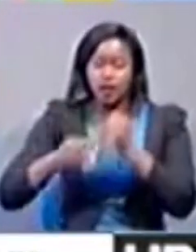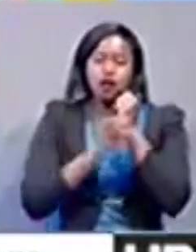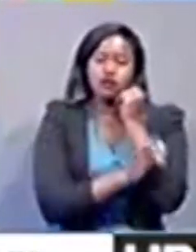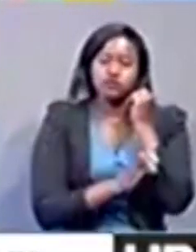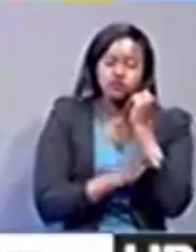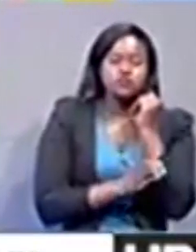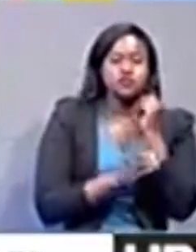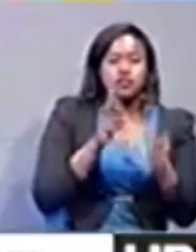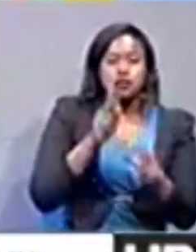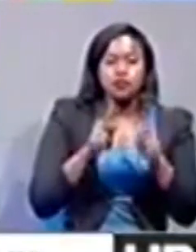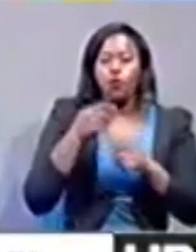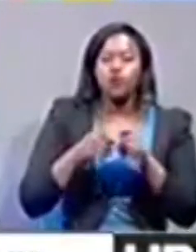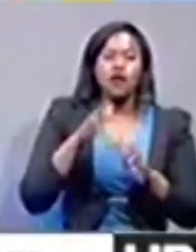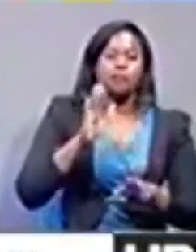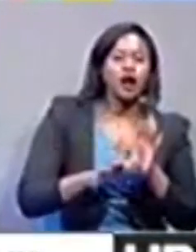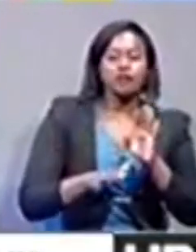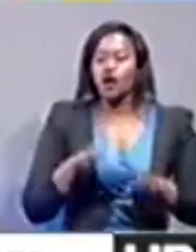where people just walk on foot